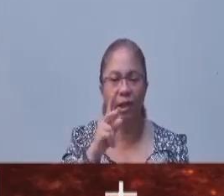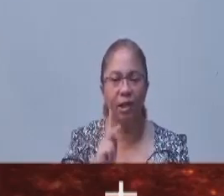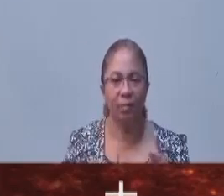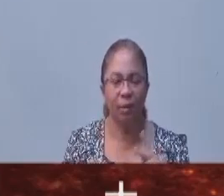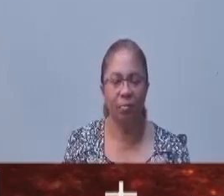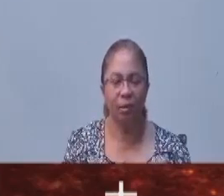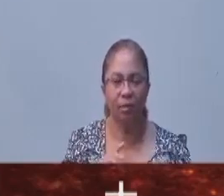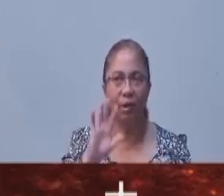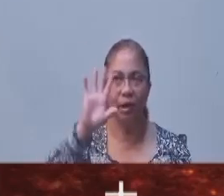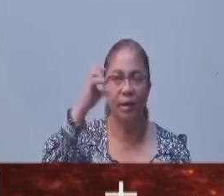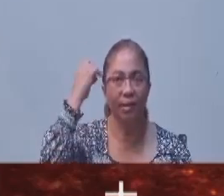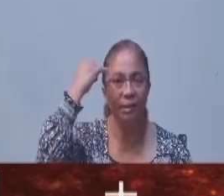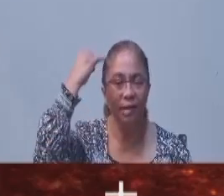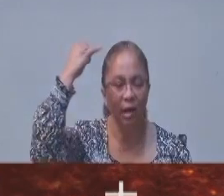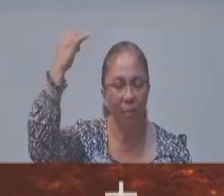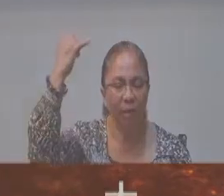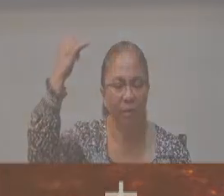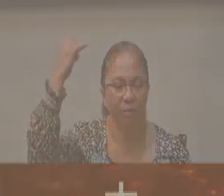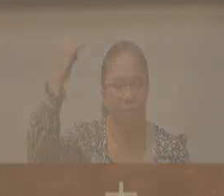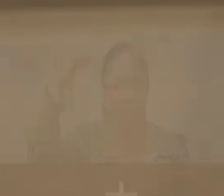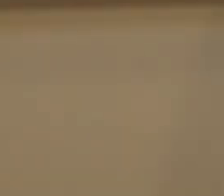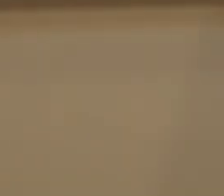to be.